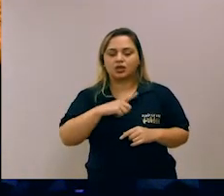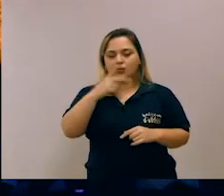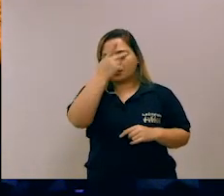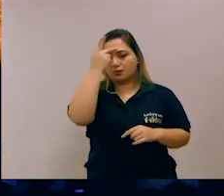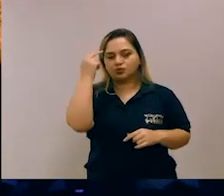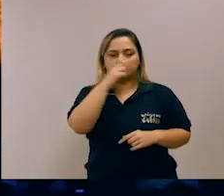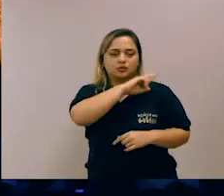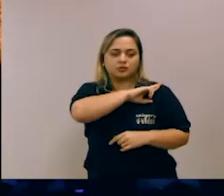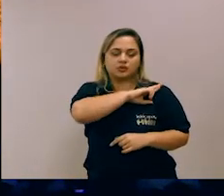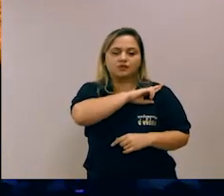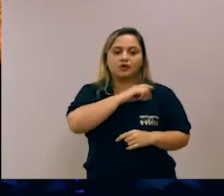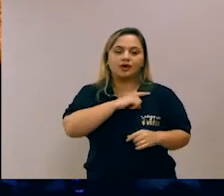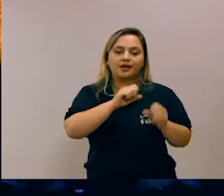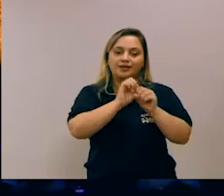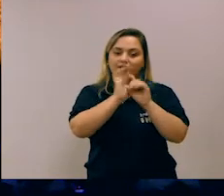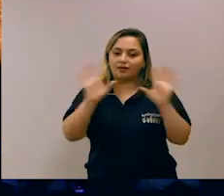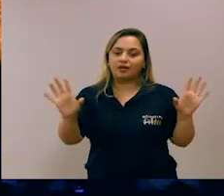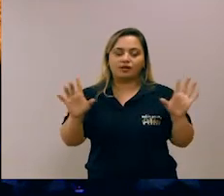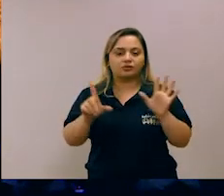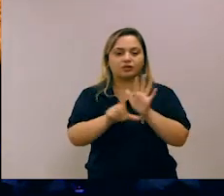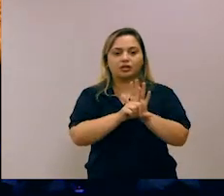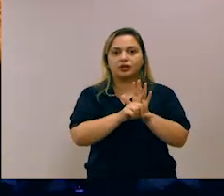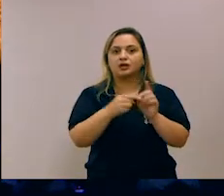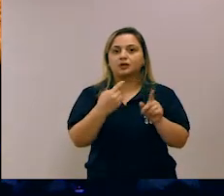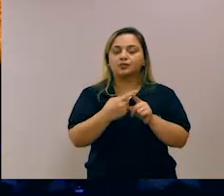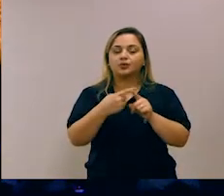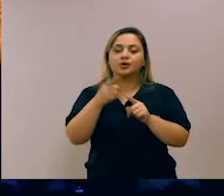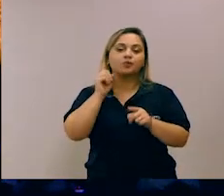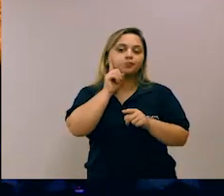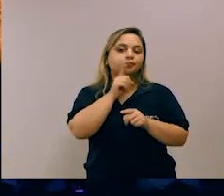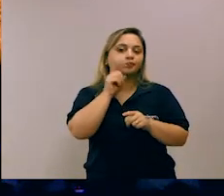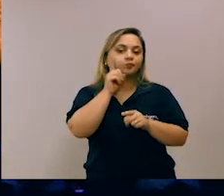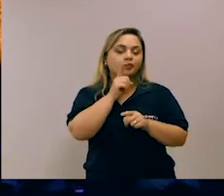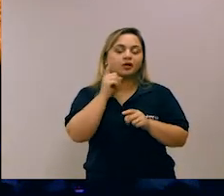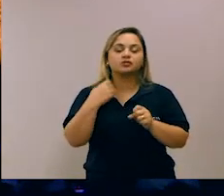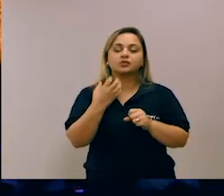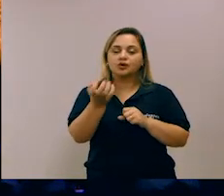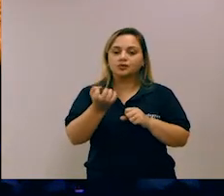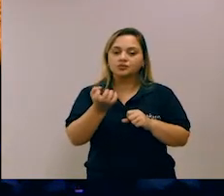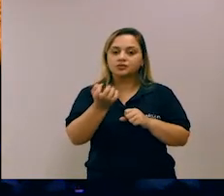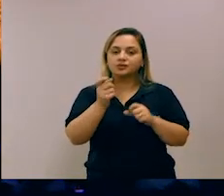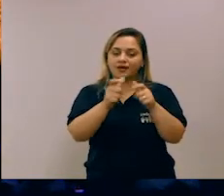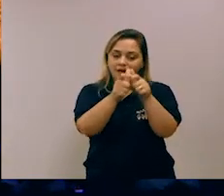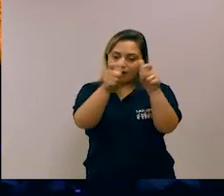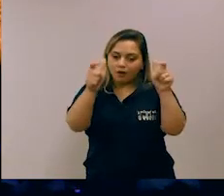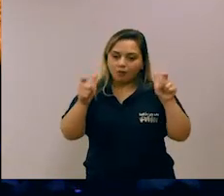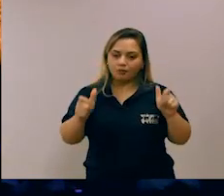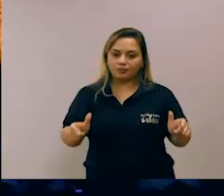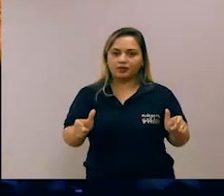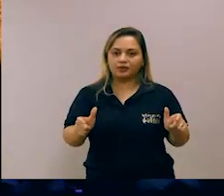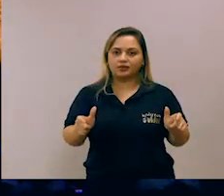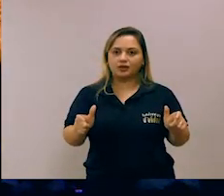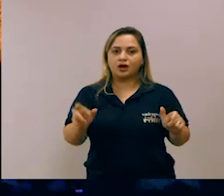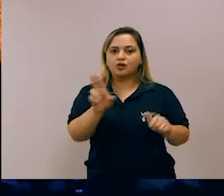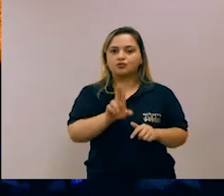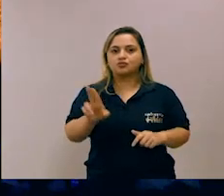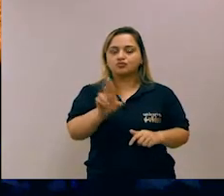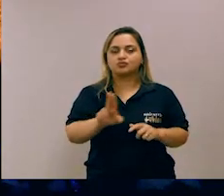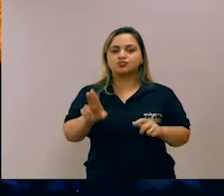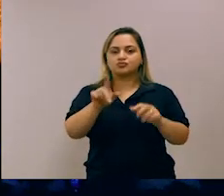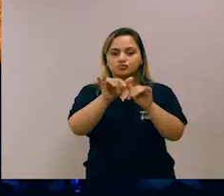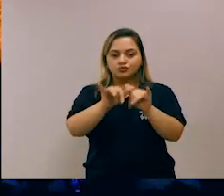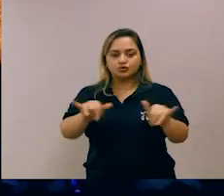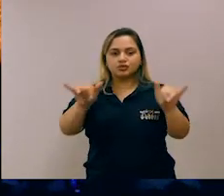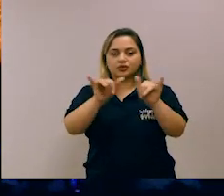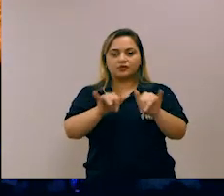agency to have this professional. And why is that? It is clear in this law. Because the U.S. wants to increase